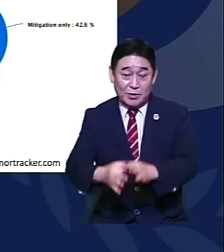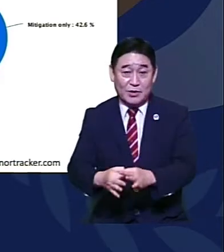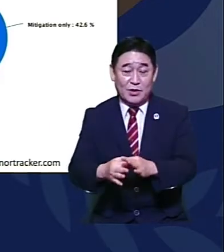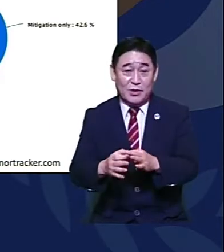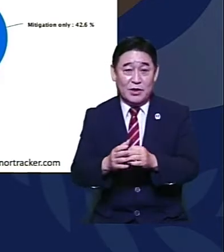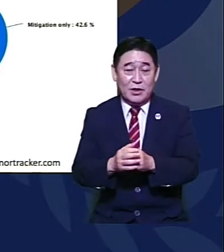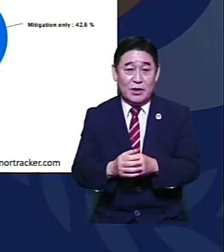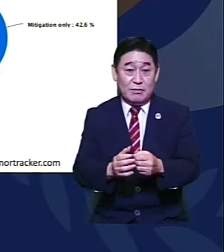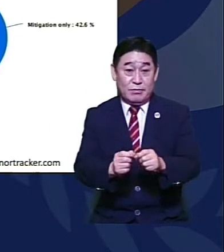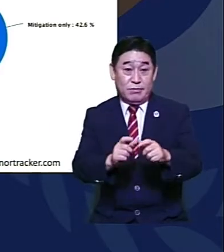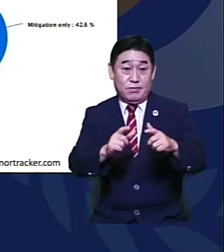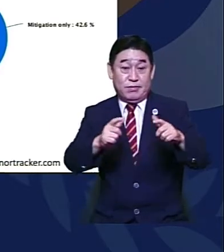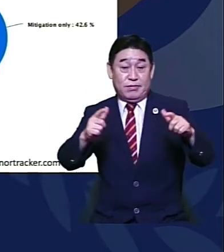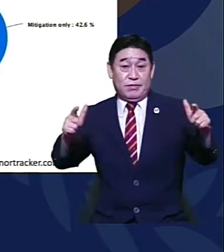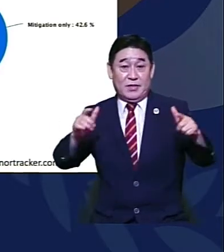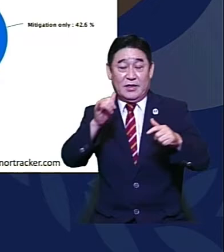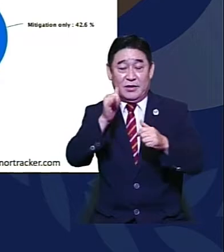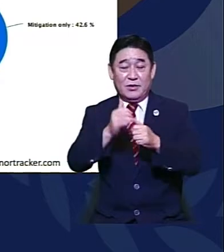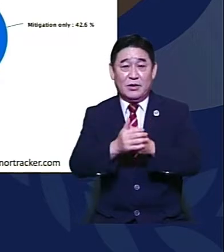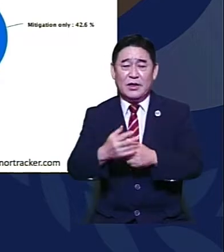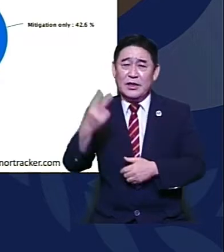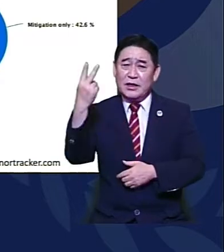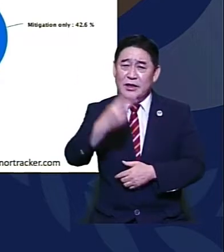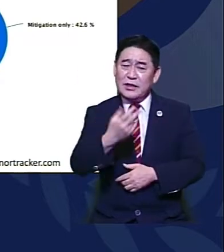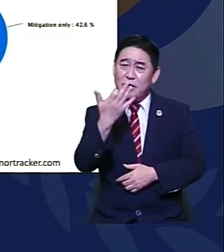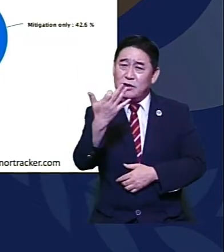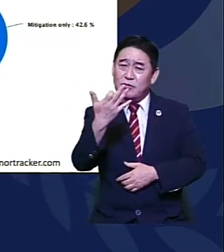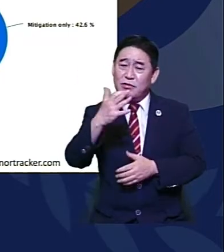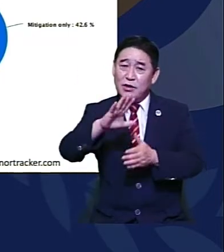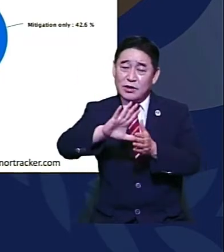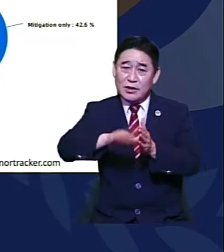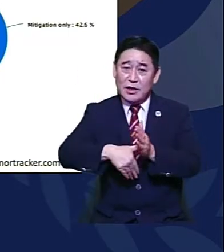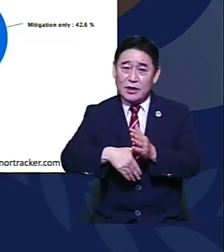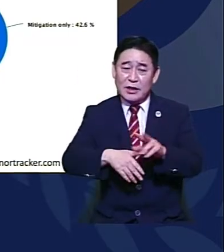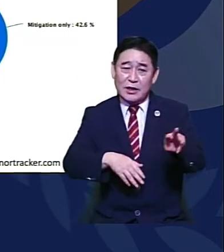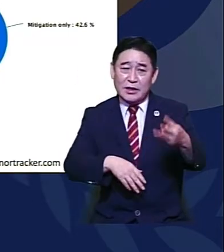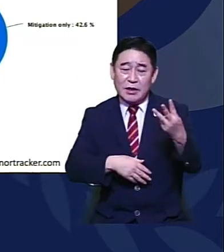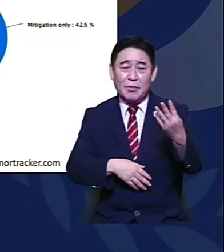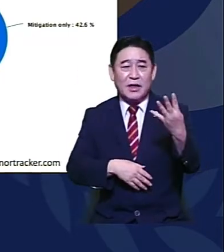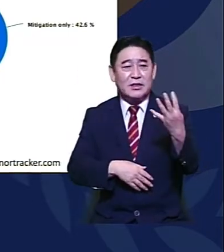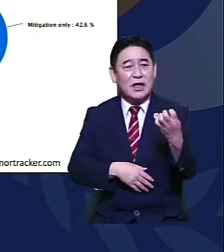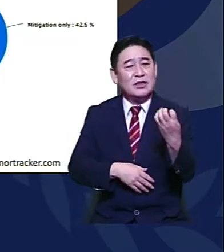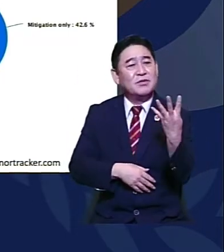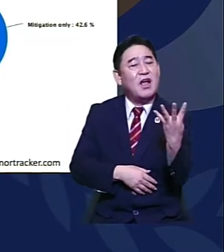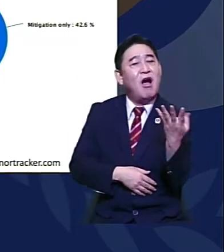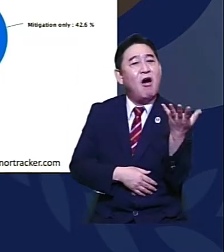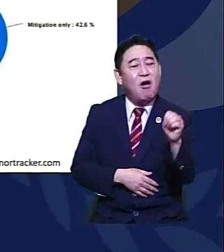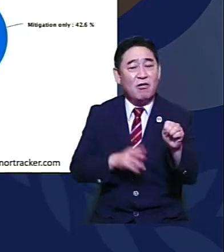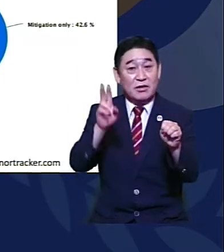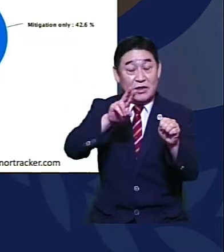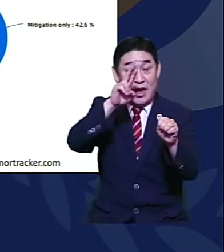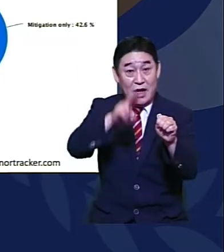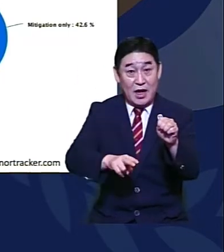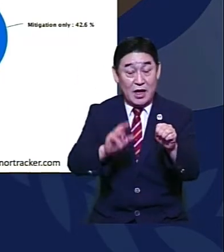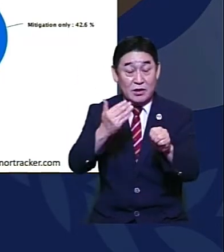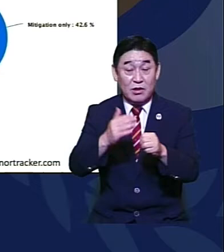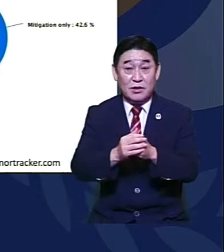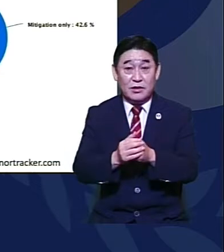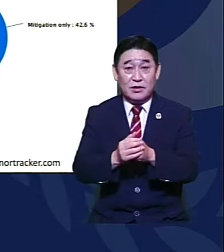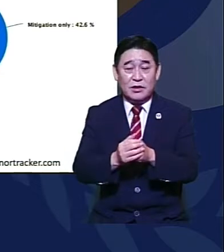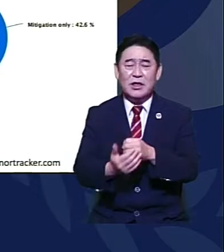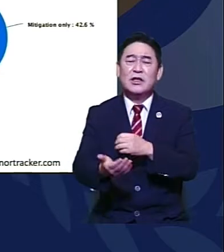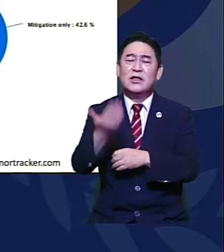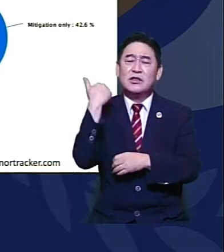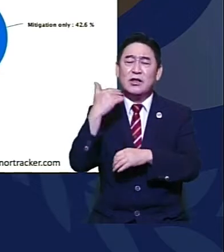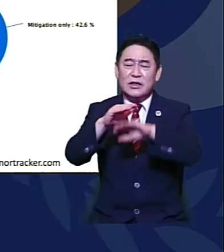$34.4 billion in 2019, which accounts for approximately